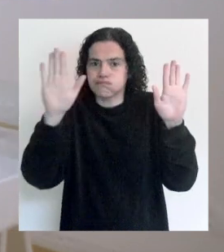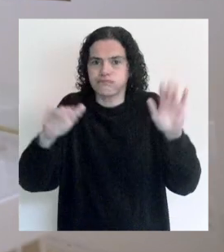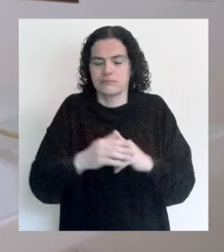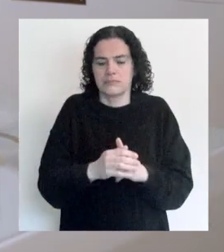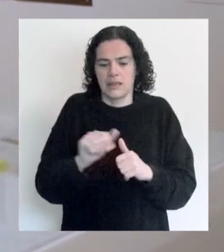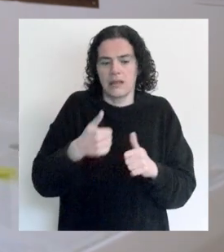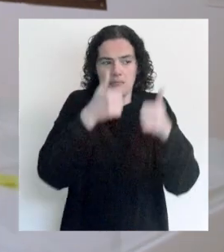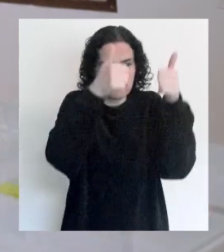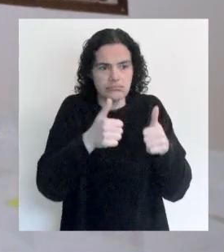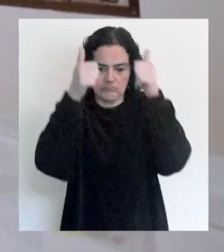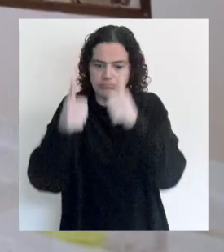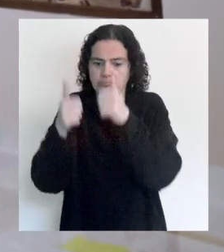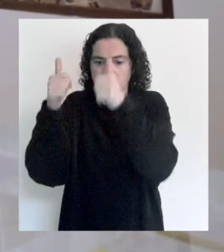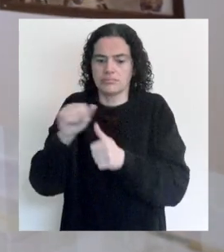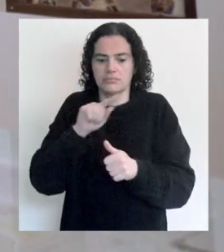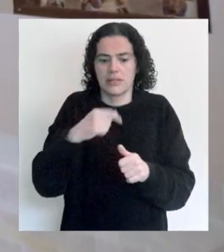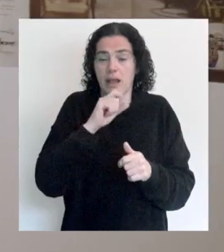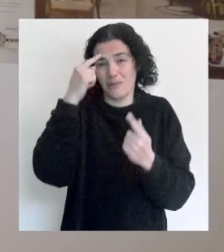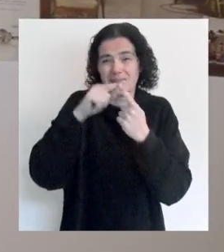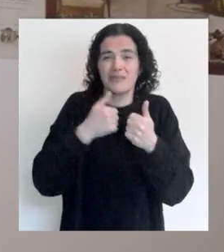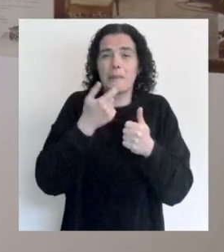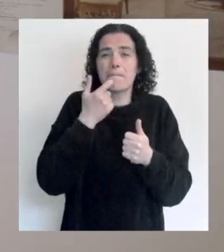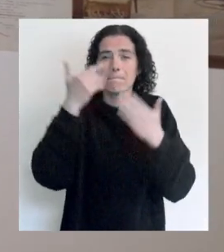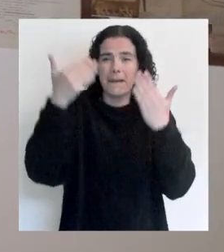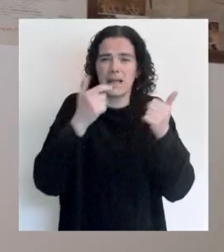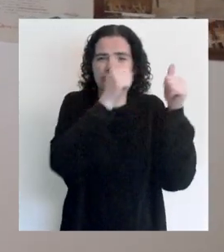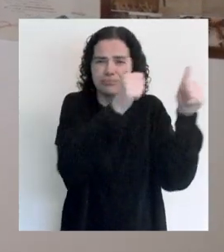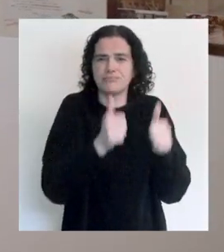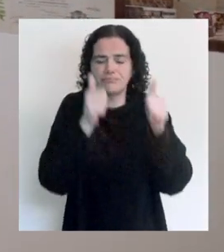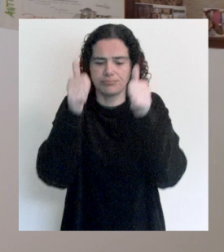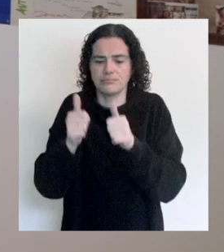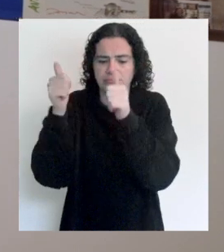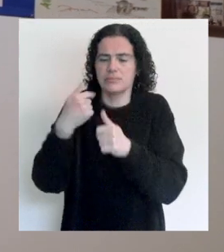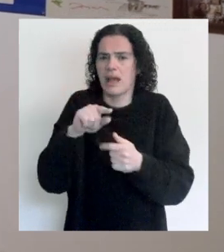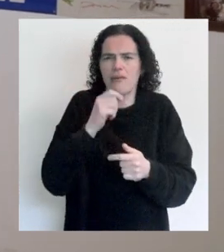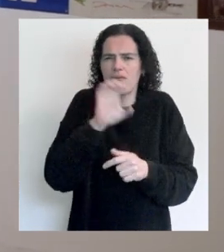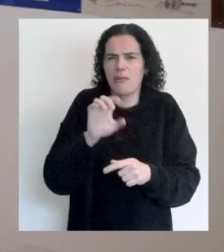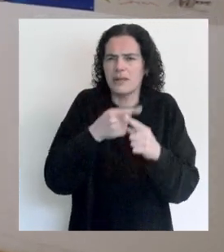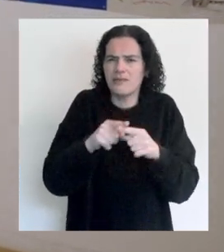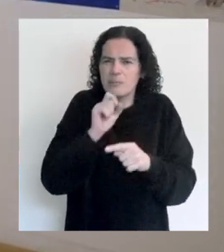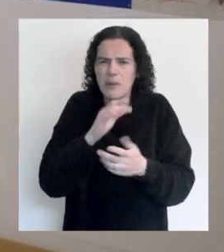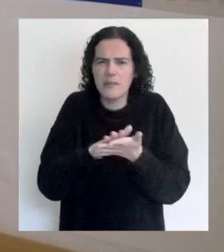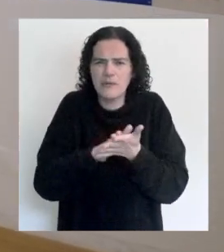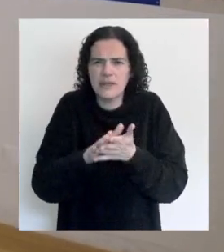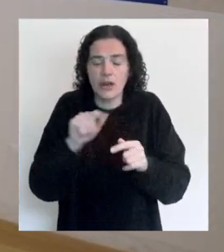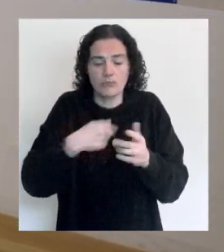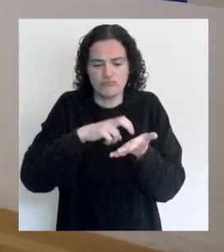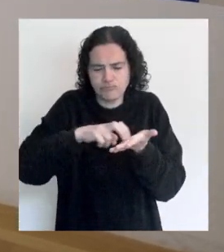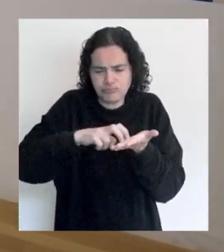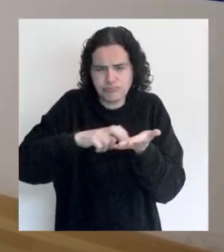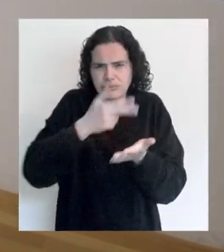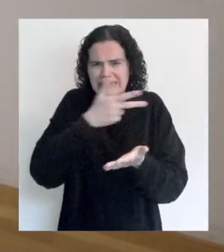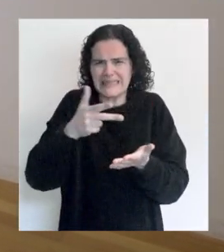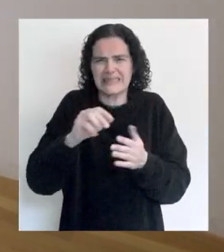as almost like wallpaper, as poster. People can sort of cover their walls at home with it. And find all kinds of other ways of using it, because we print